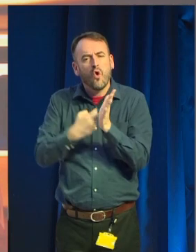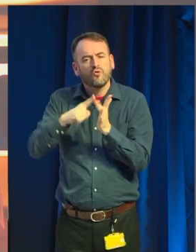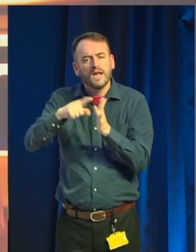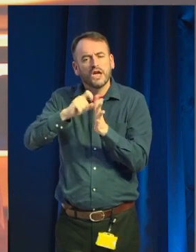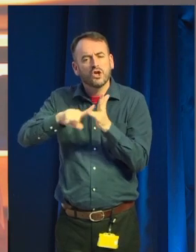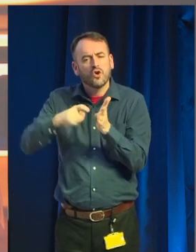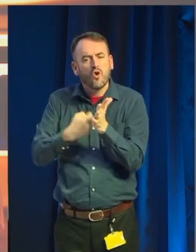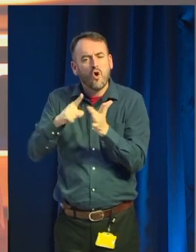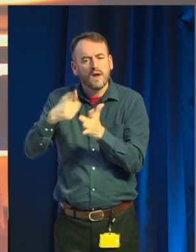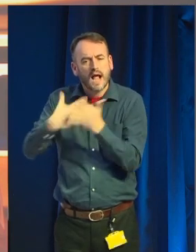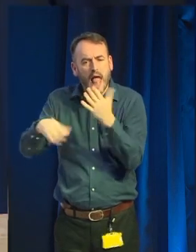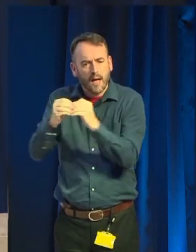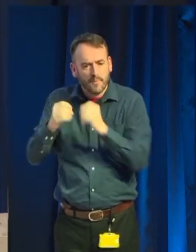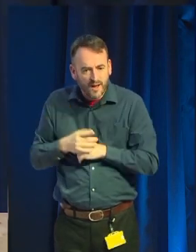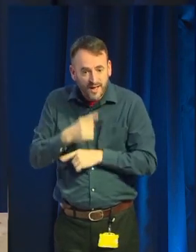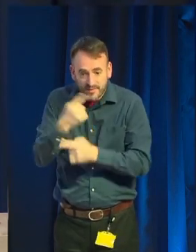you have on your wish list.